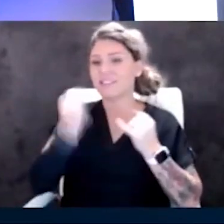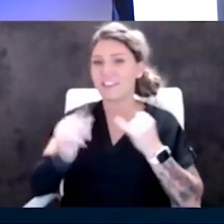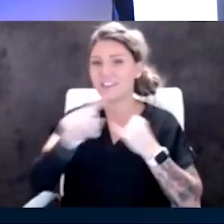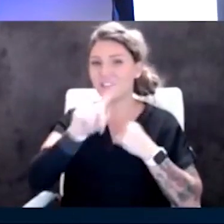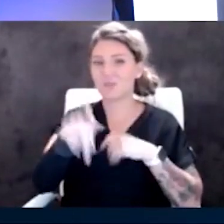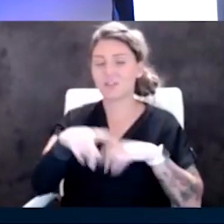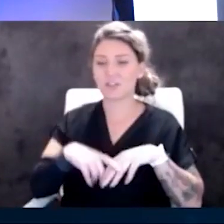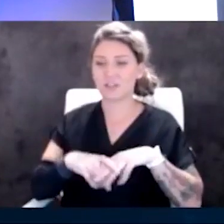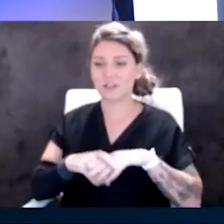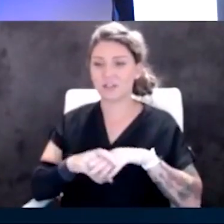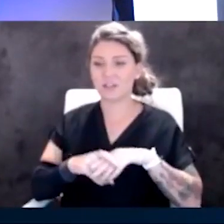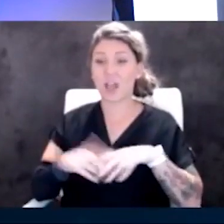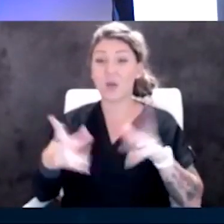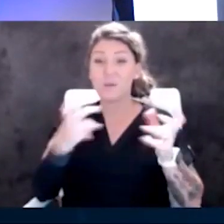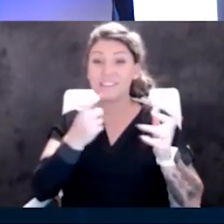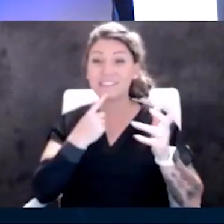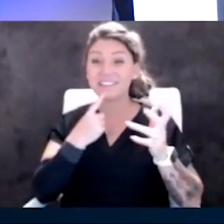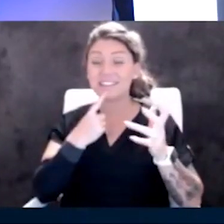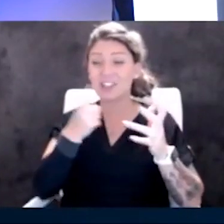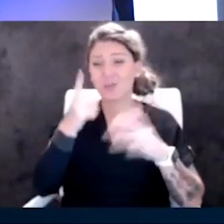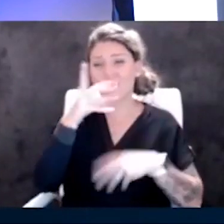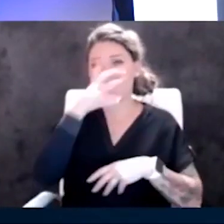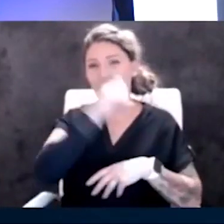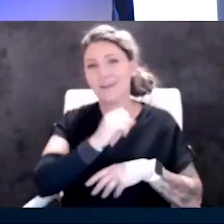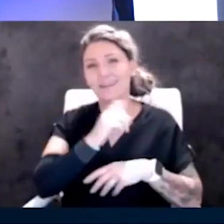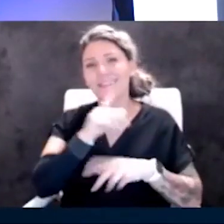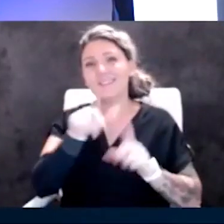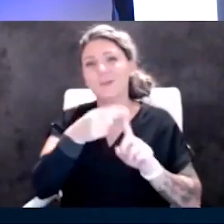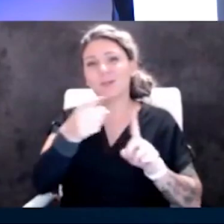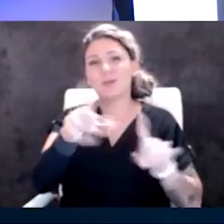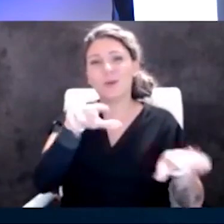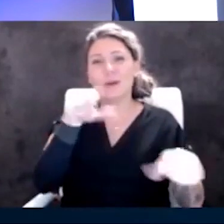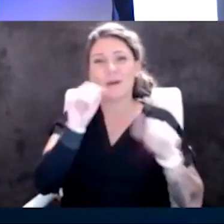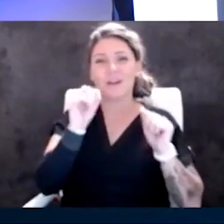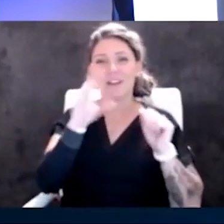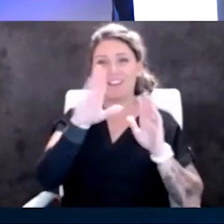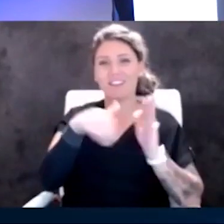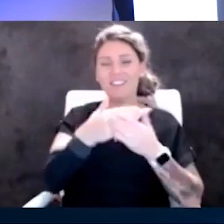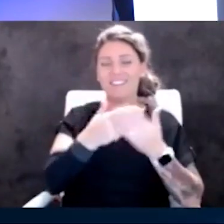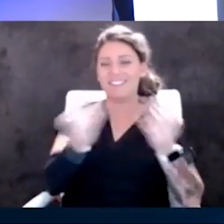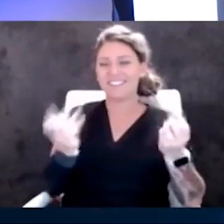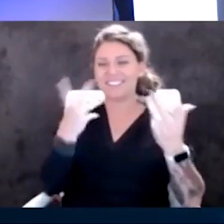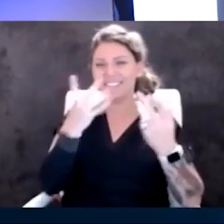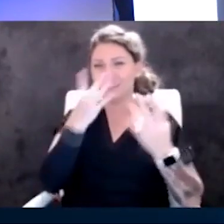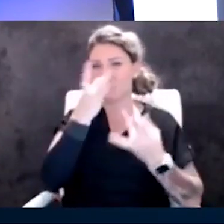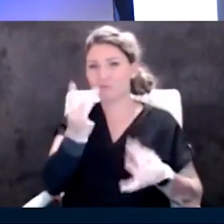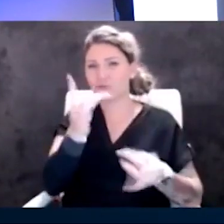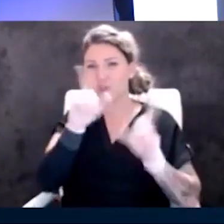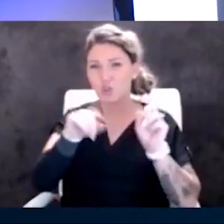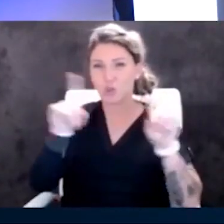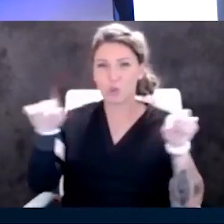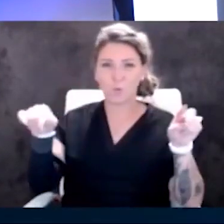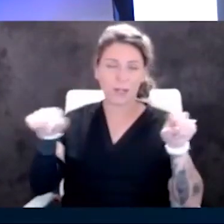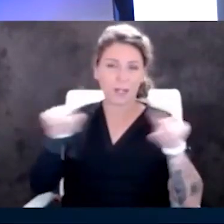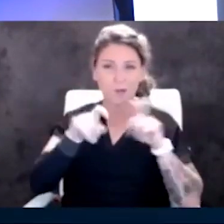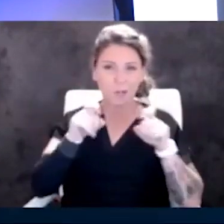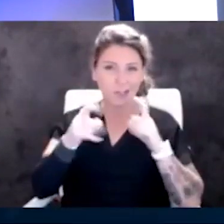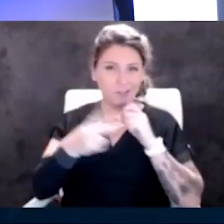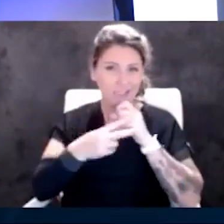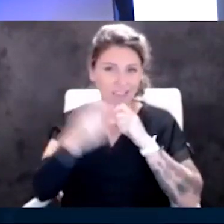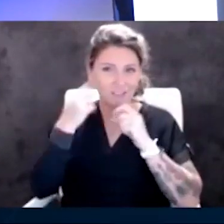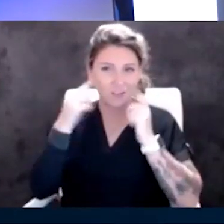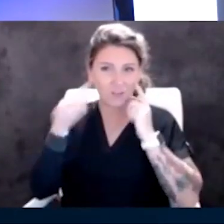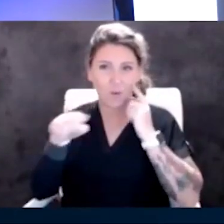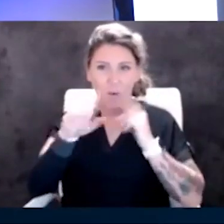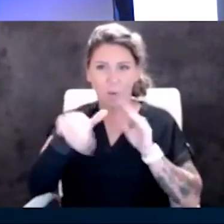have to say, I know you were missed while you were gone because we have all these interesting, random questions that I think people have been saving up to ask you. Yeah, are they about Star Trek? I